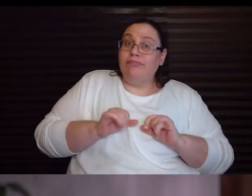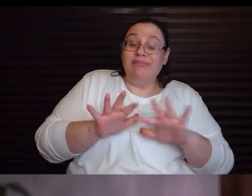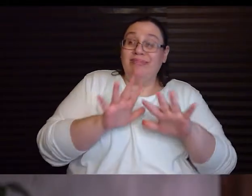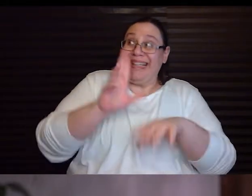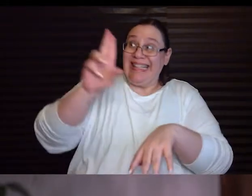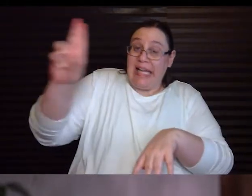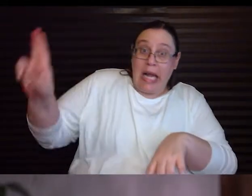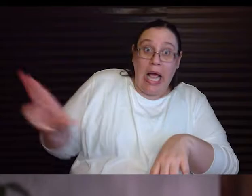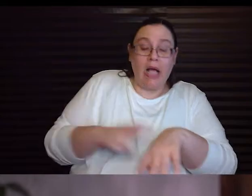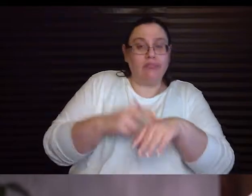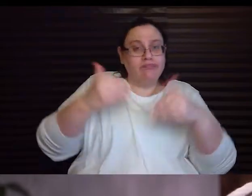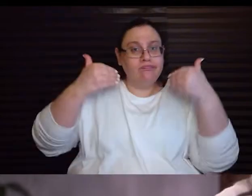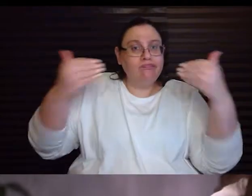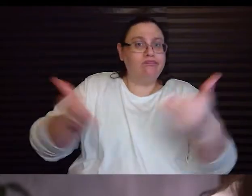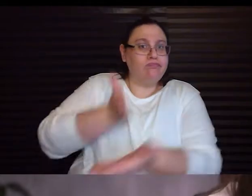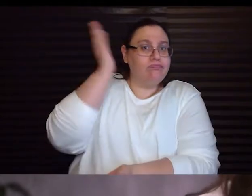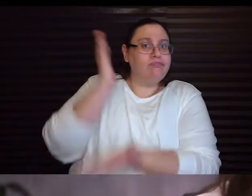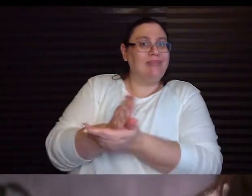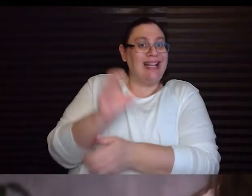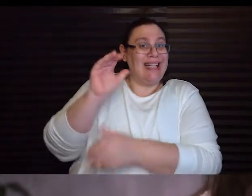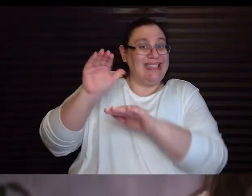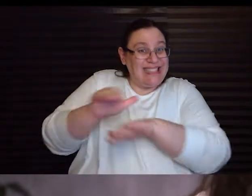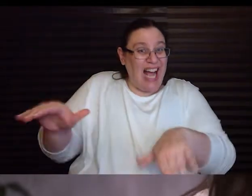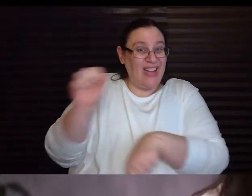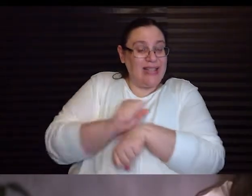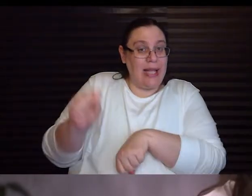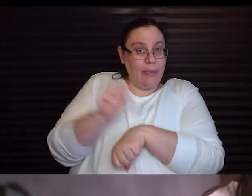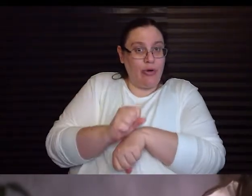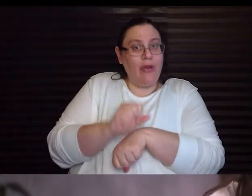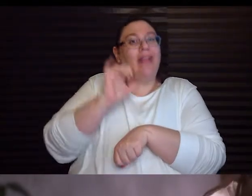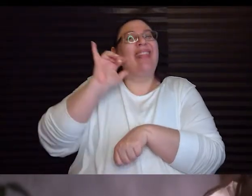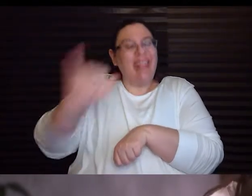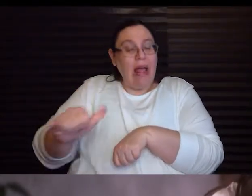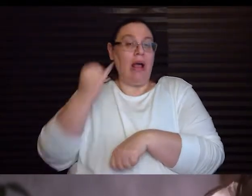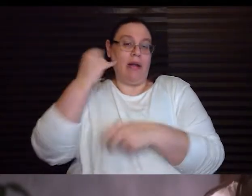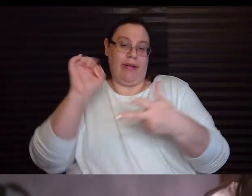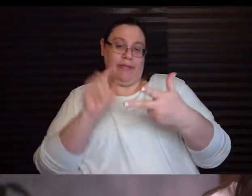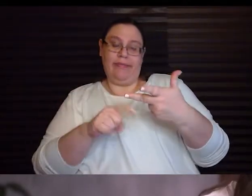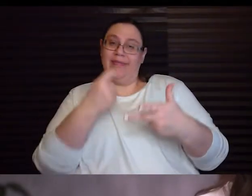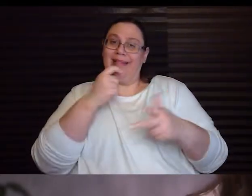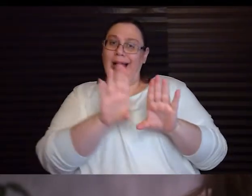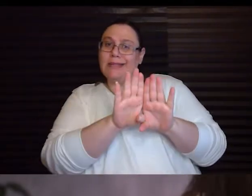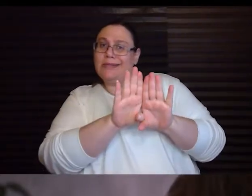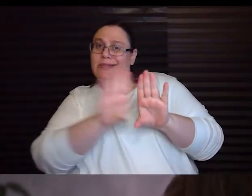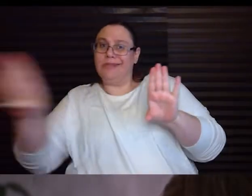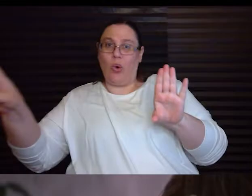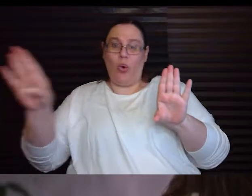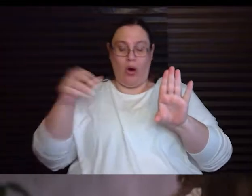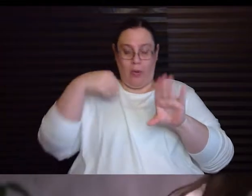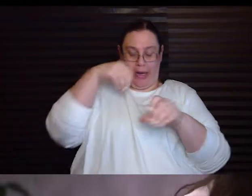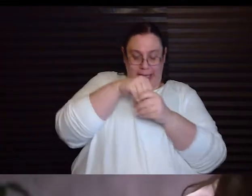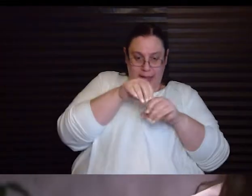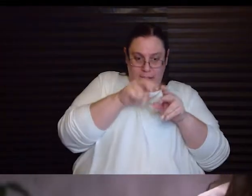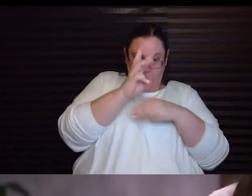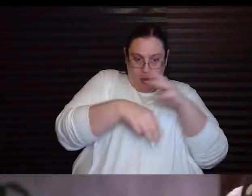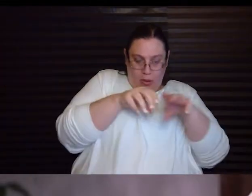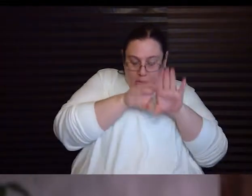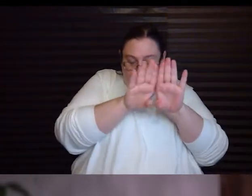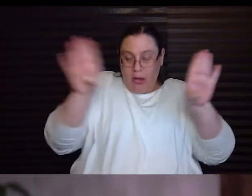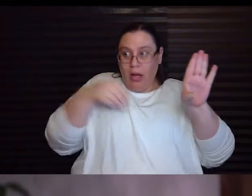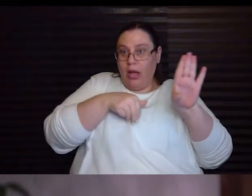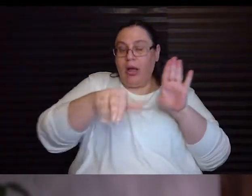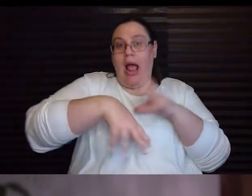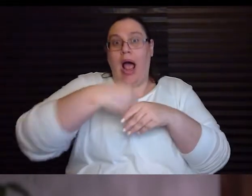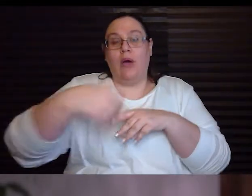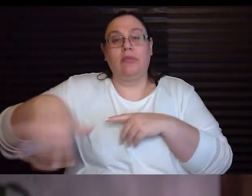national movement to end child labor. That's sliding door literature. What happens to your view of